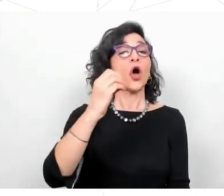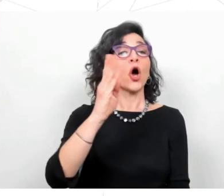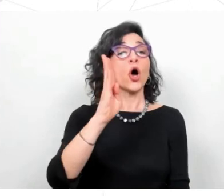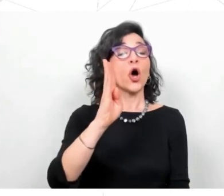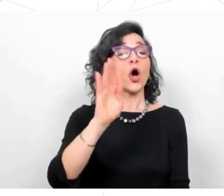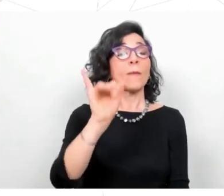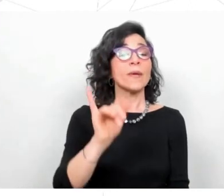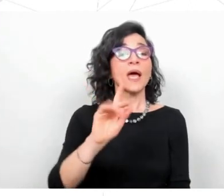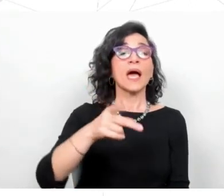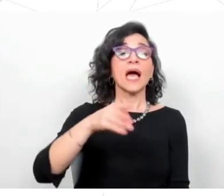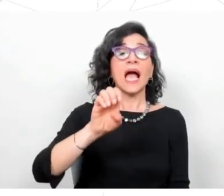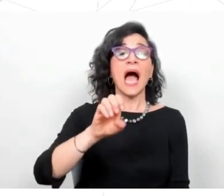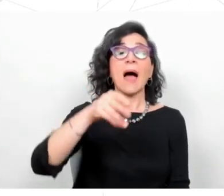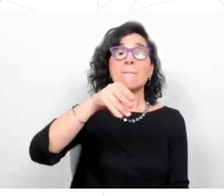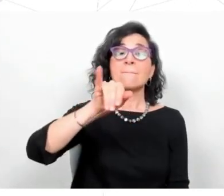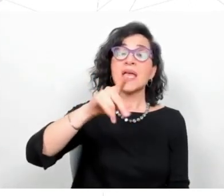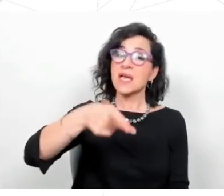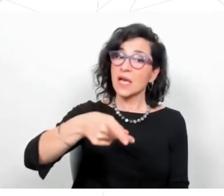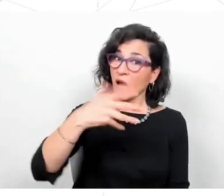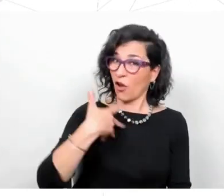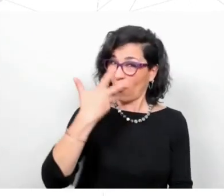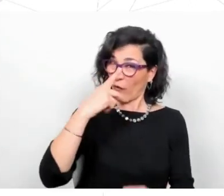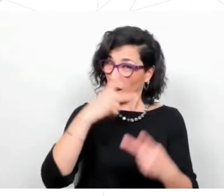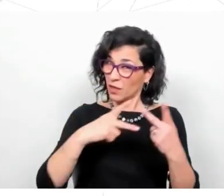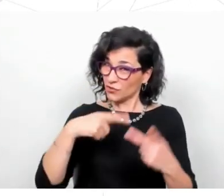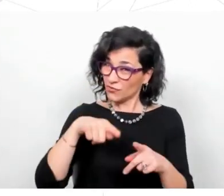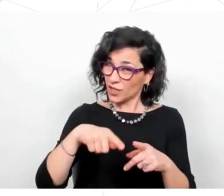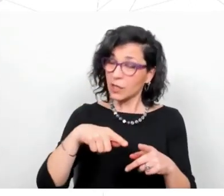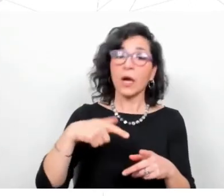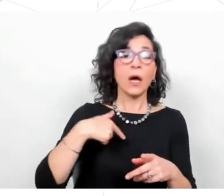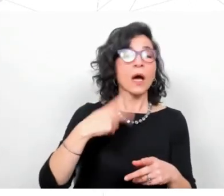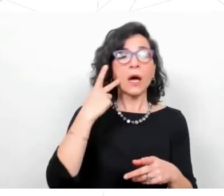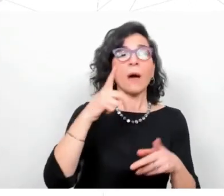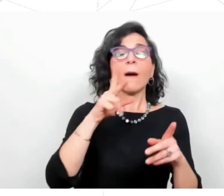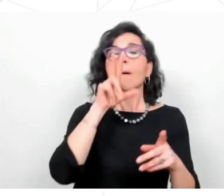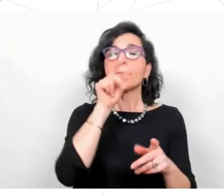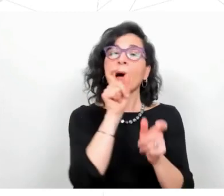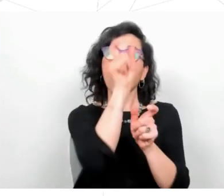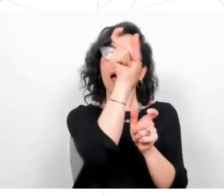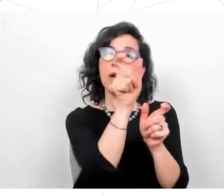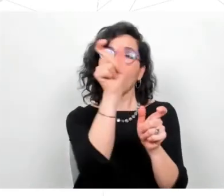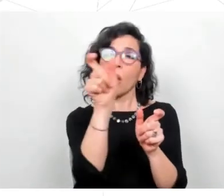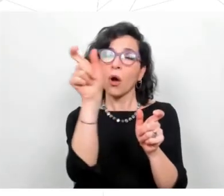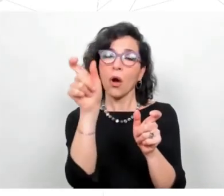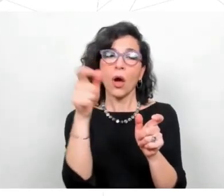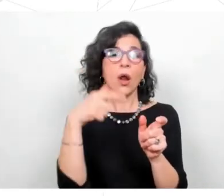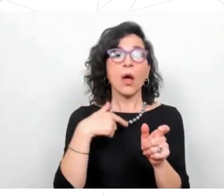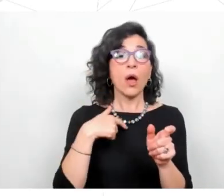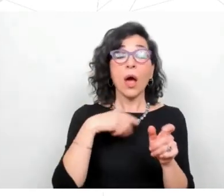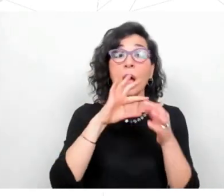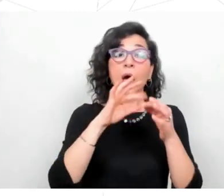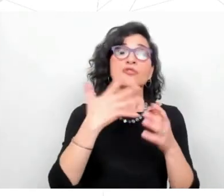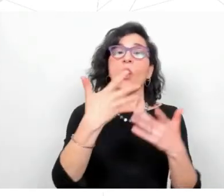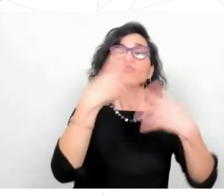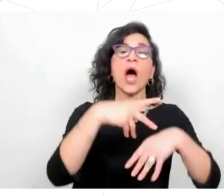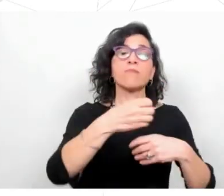that. So I don't have to type everything out completely. And if I've looked at this before, it'll pop up in my search history just like anything else. So I'm going to